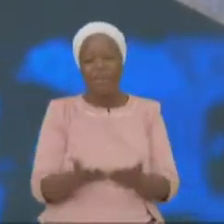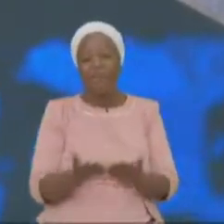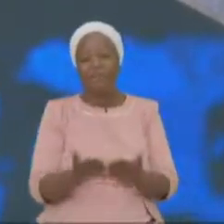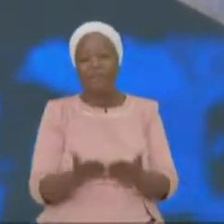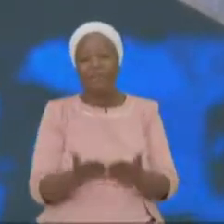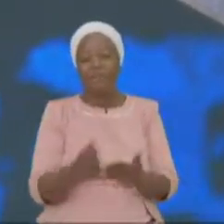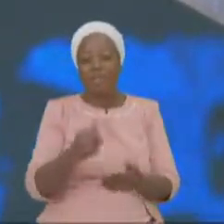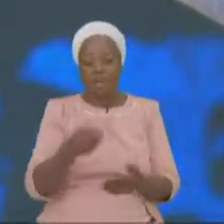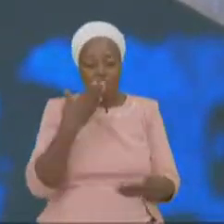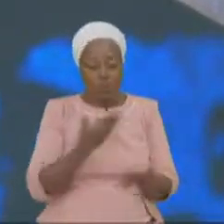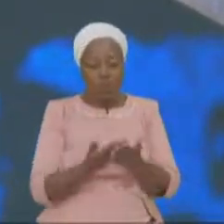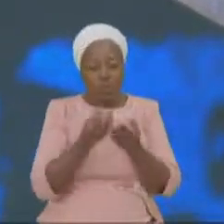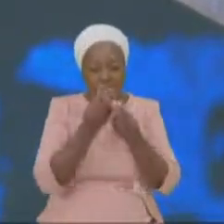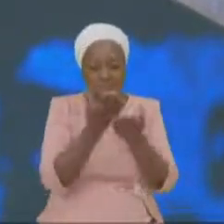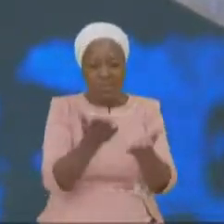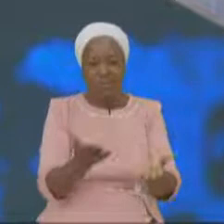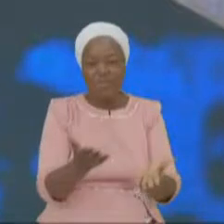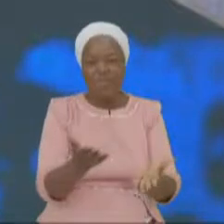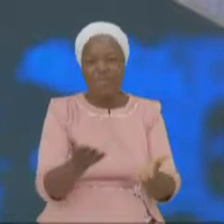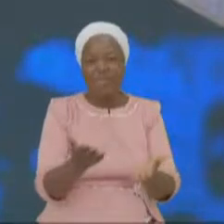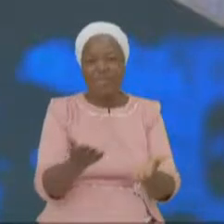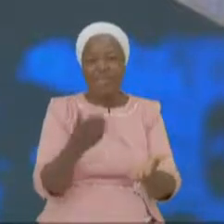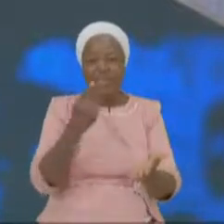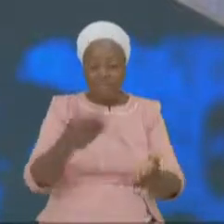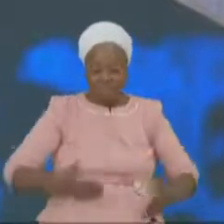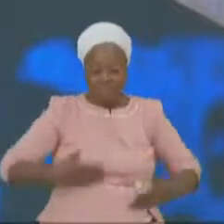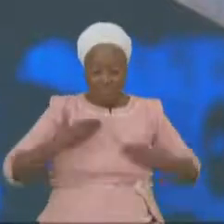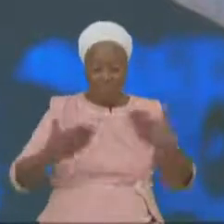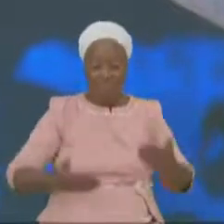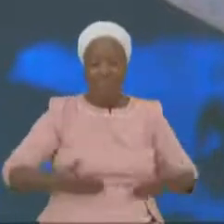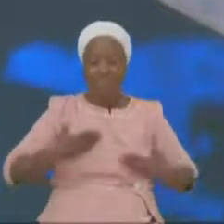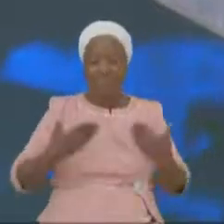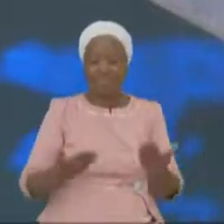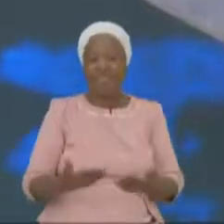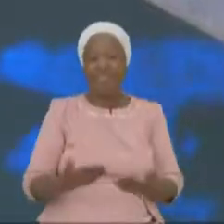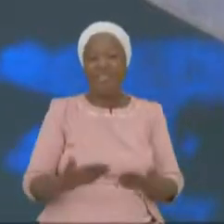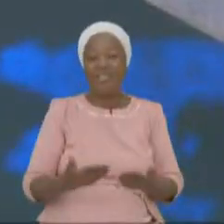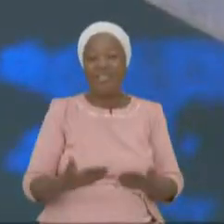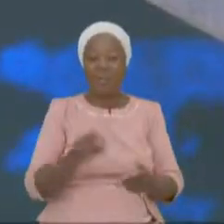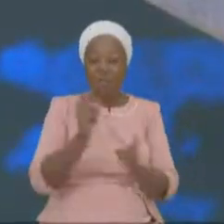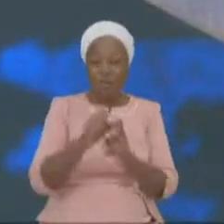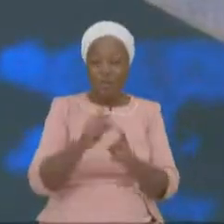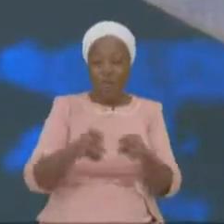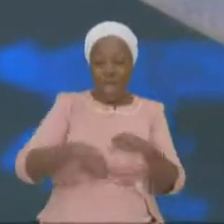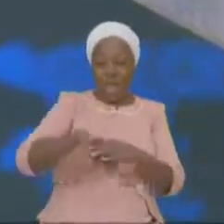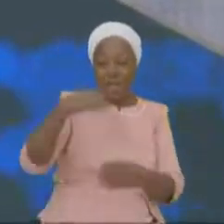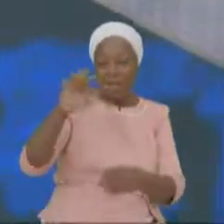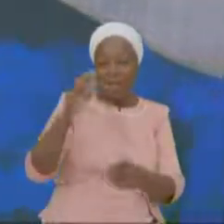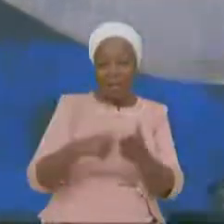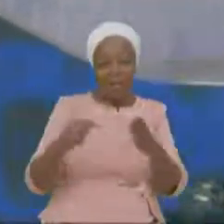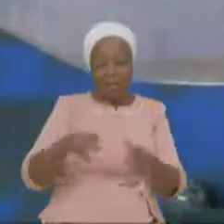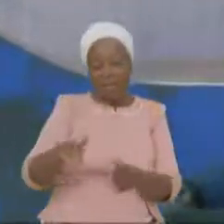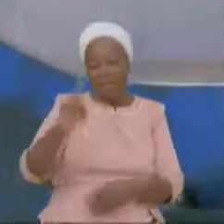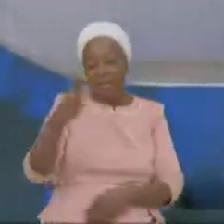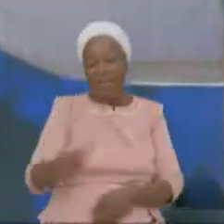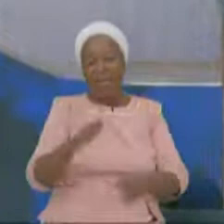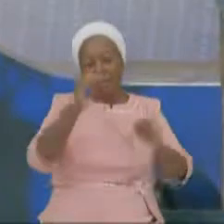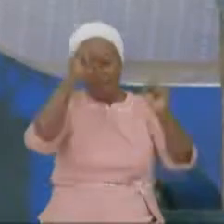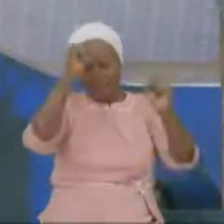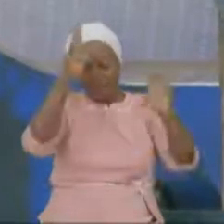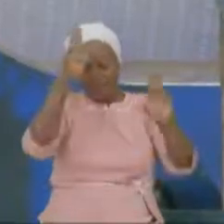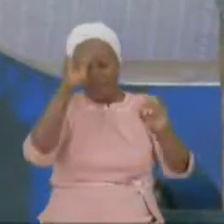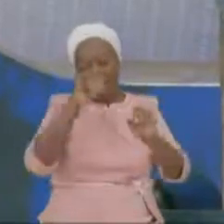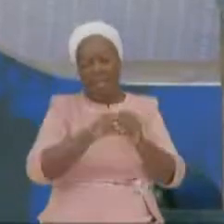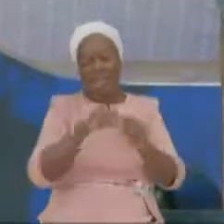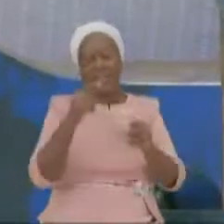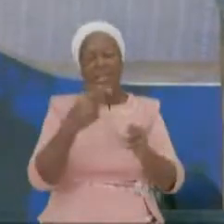the good news, the glad tidings out of what we find the Father. In the name